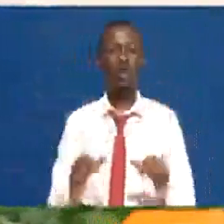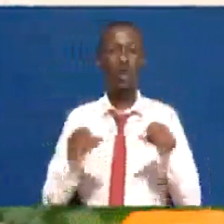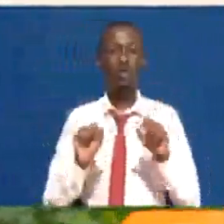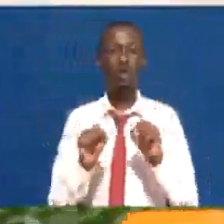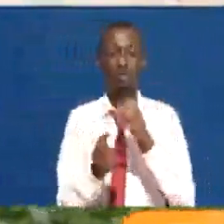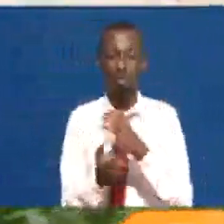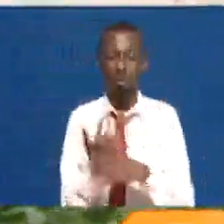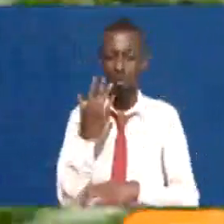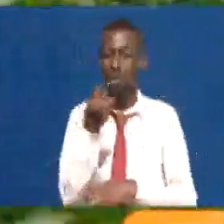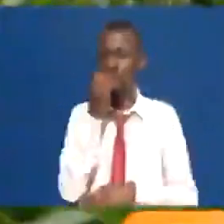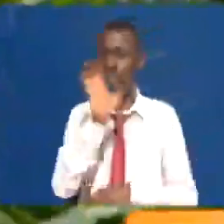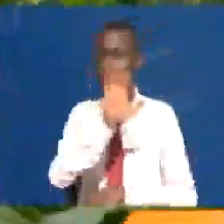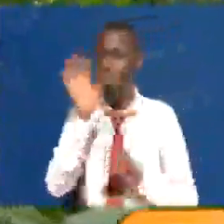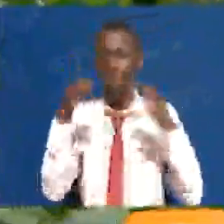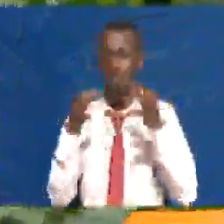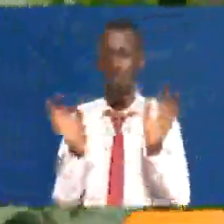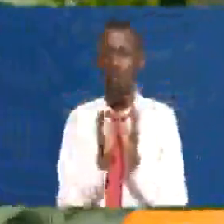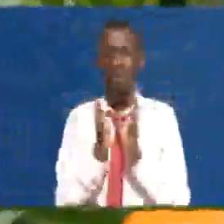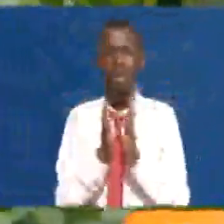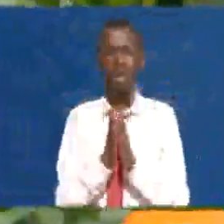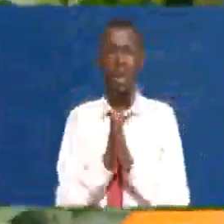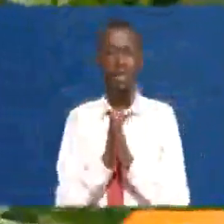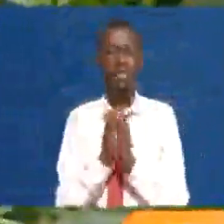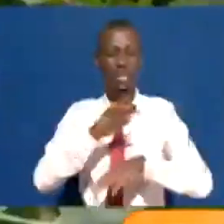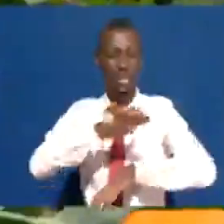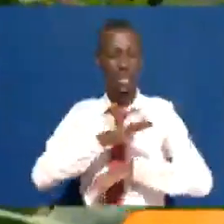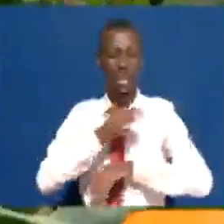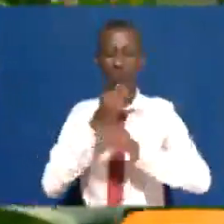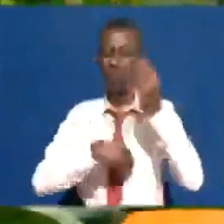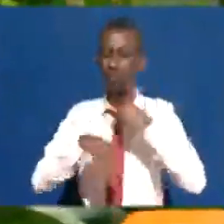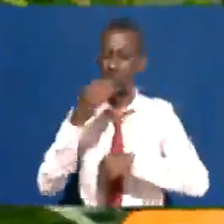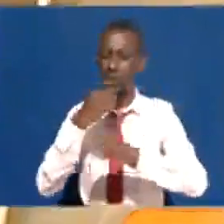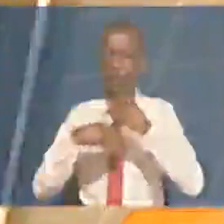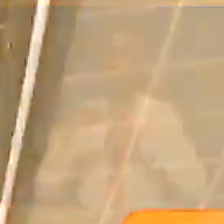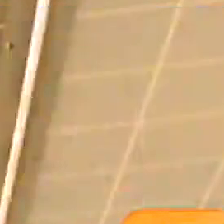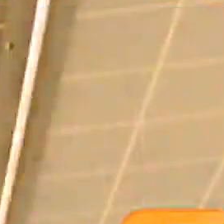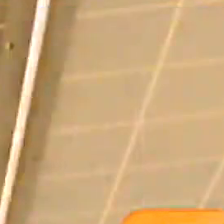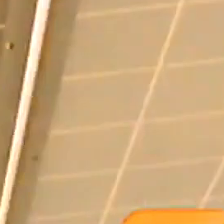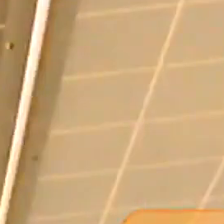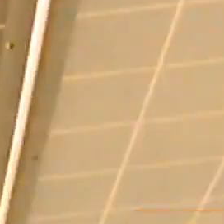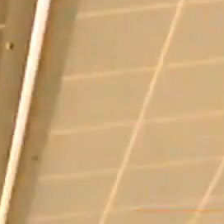food for their families and surplus for the market. Dennis Otieno,